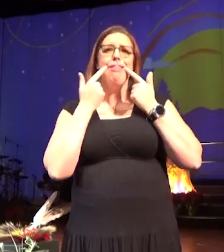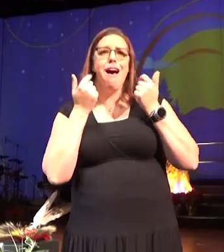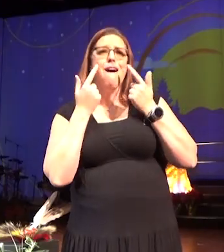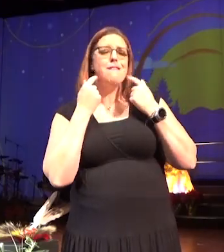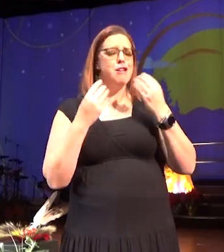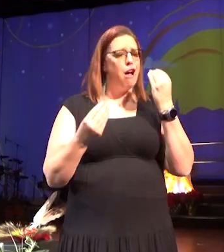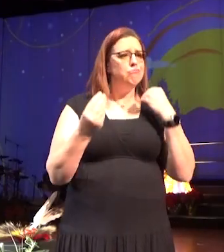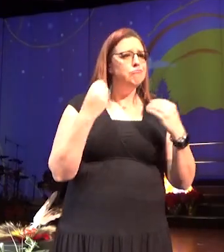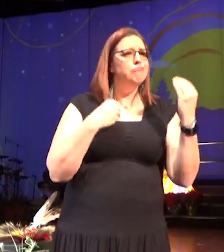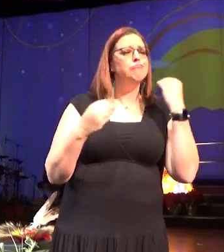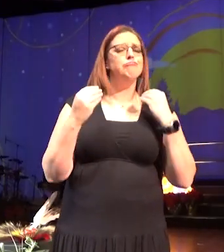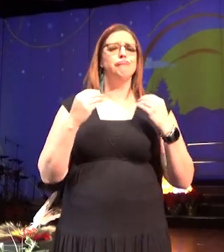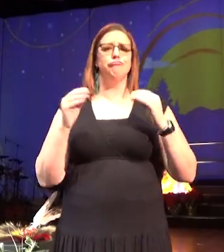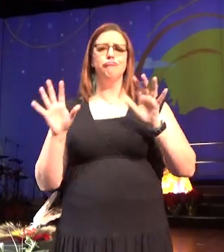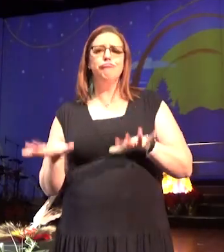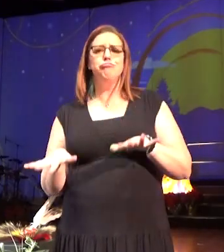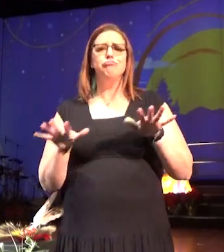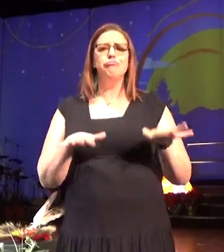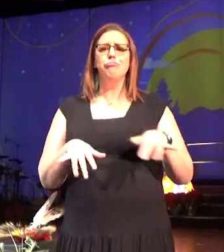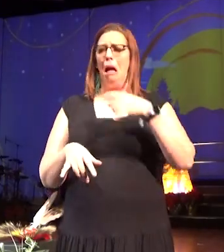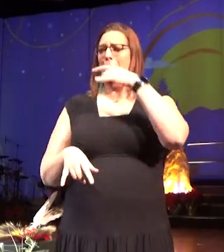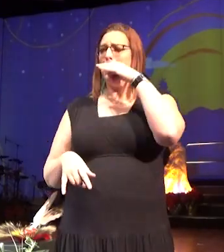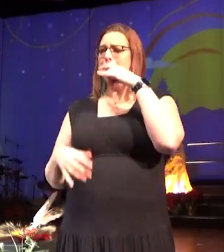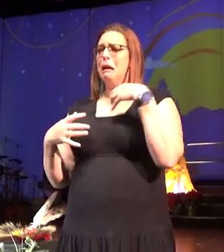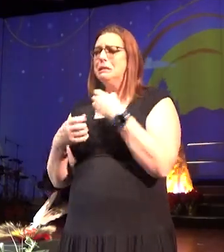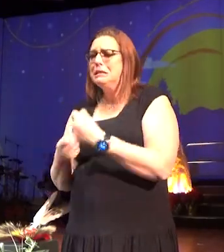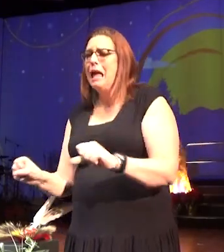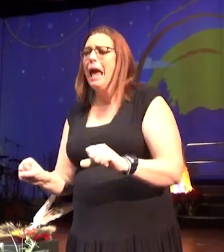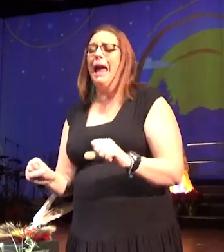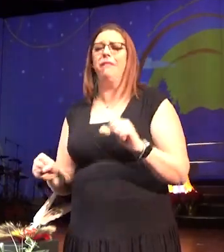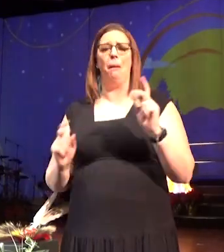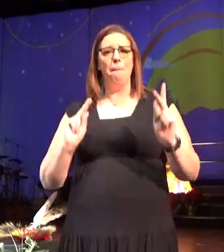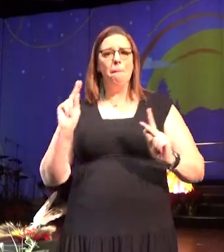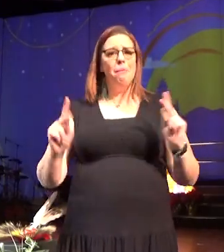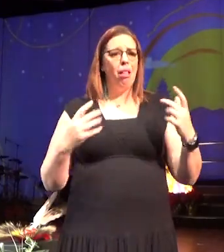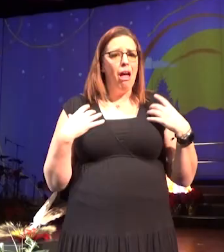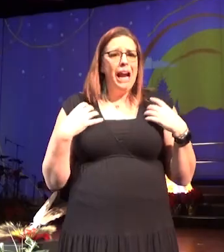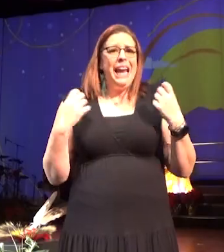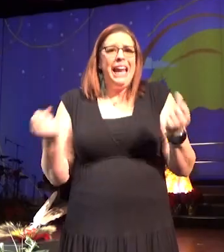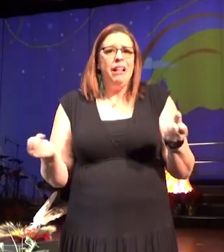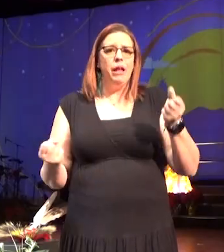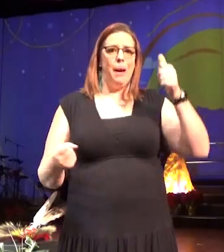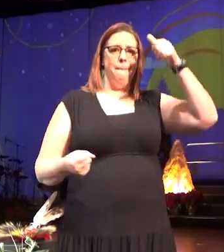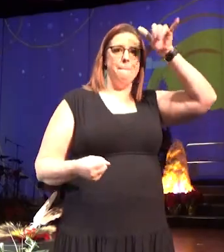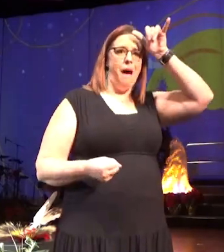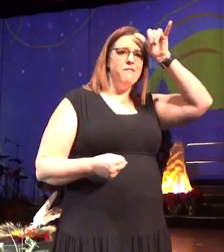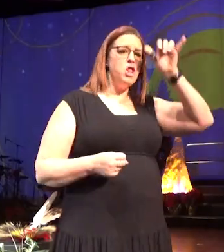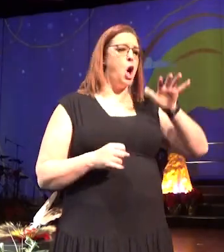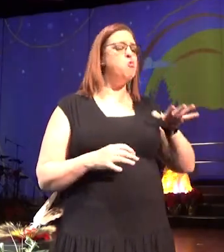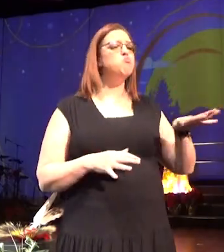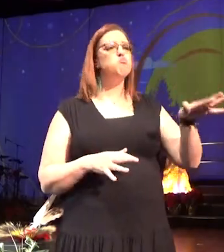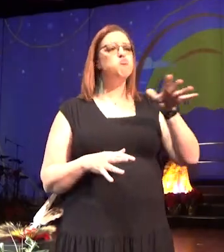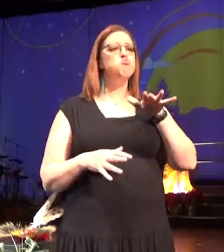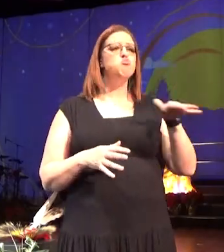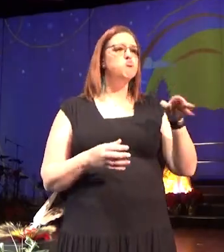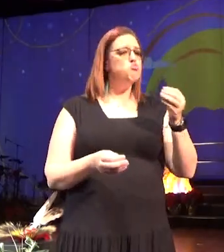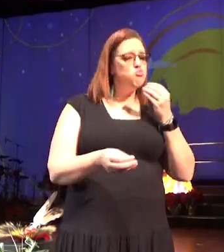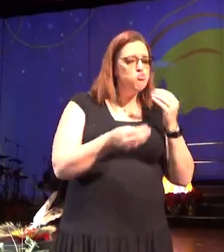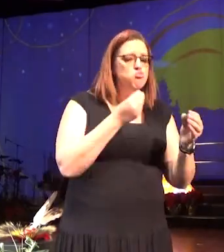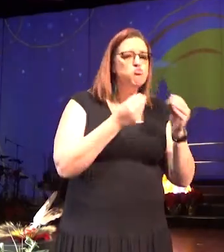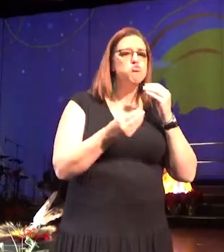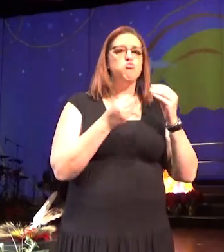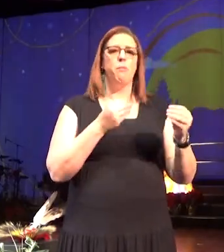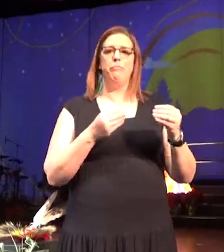food. The kids were safe. People were healing. Buffalo were walking around, grazing. Horses were